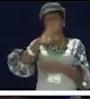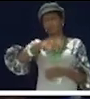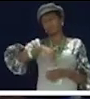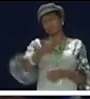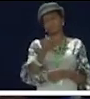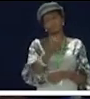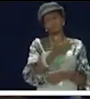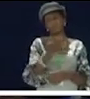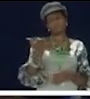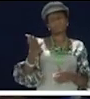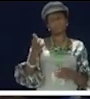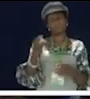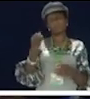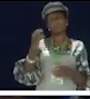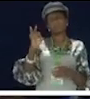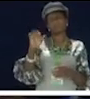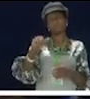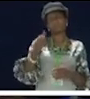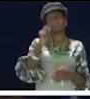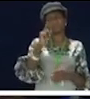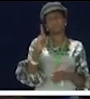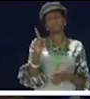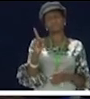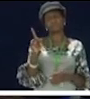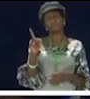anything or anyone